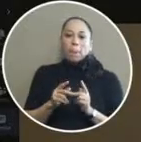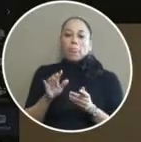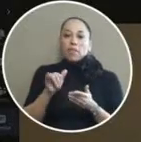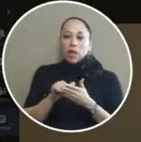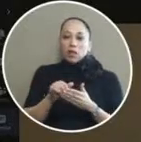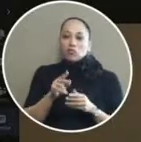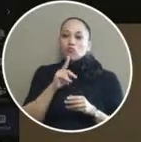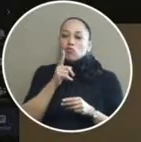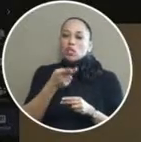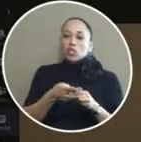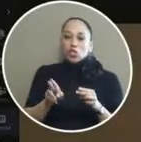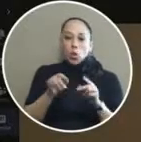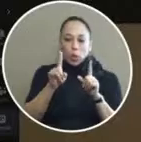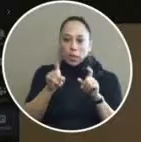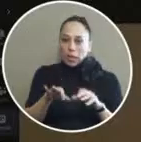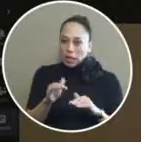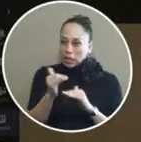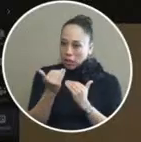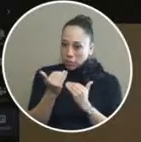very short.